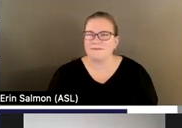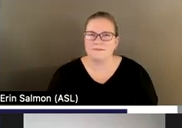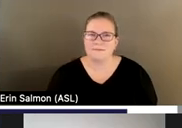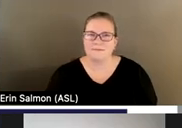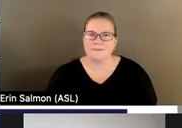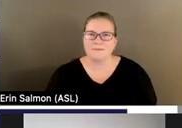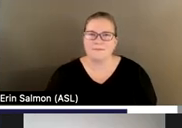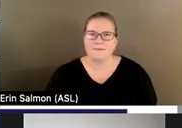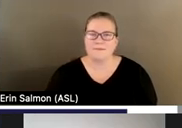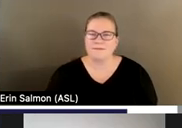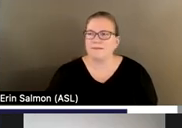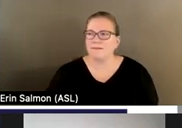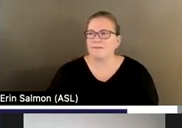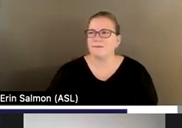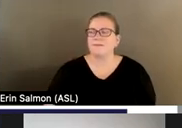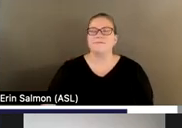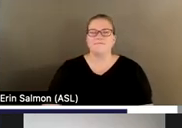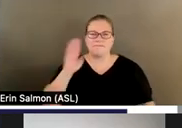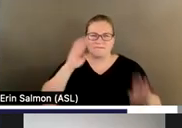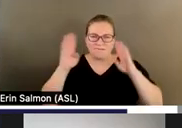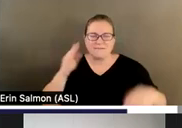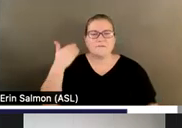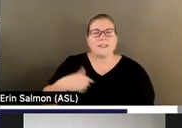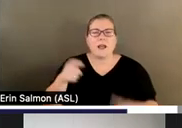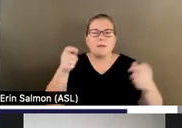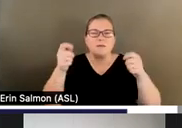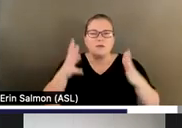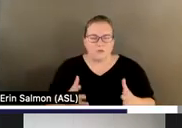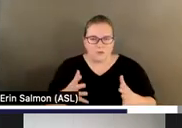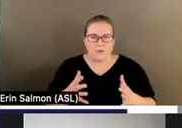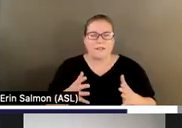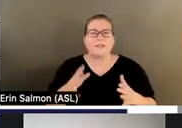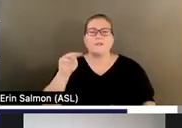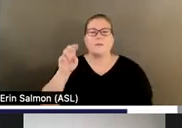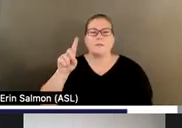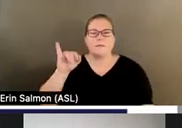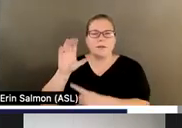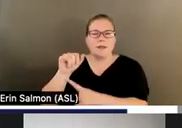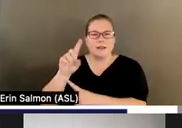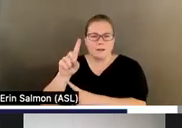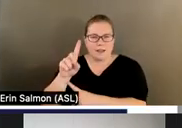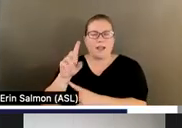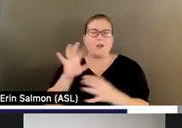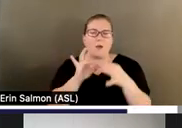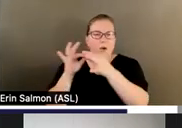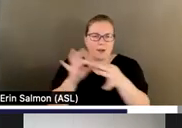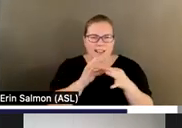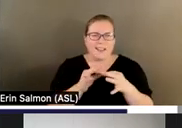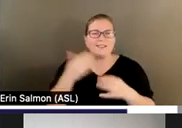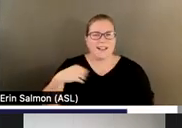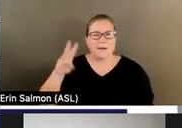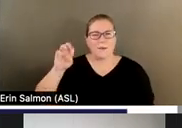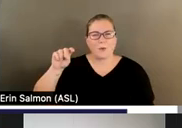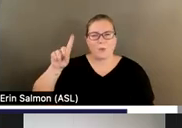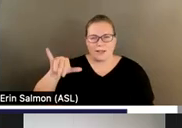Wendy White-Tygreen. I'm the Director of the Office of Medicaid Coordination for the Department of Behavioral Health and Developmental Disabilities. And